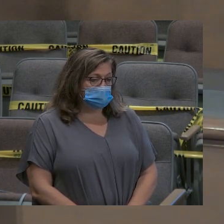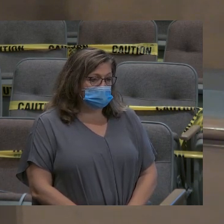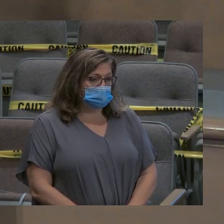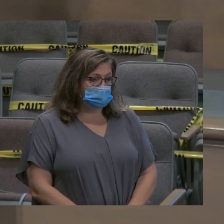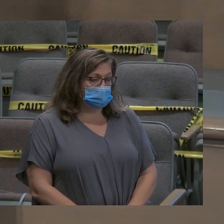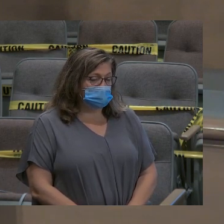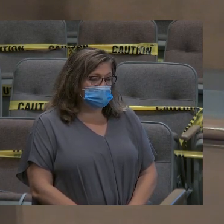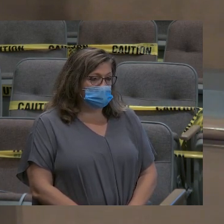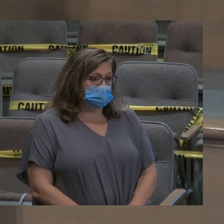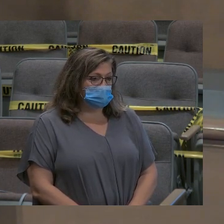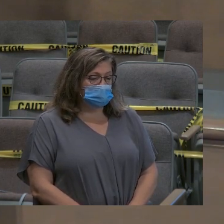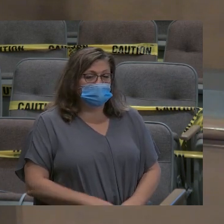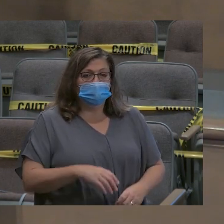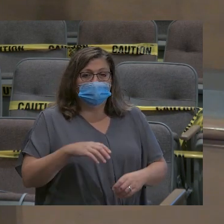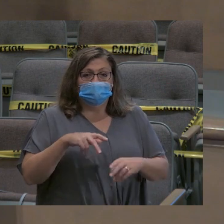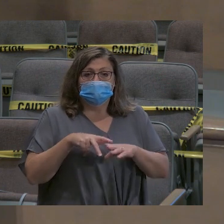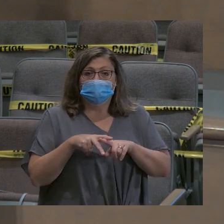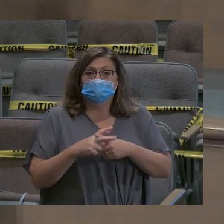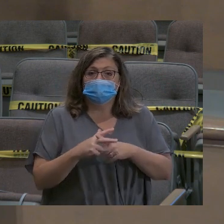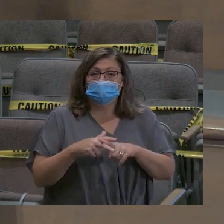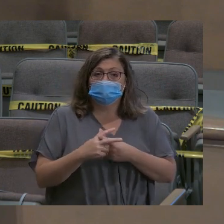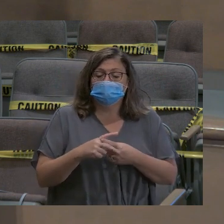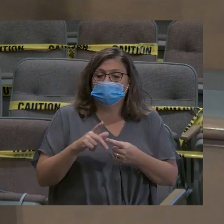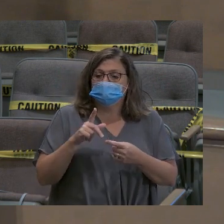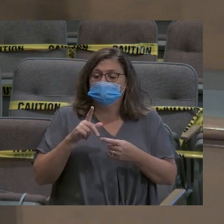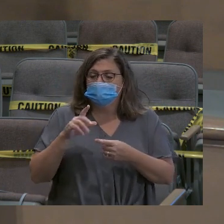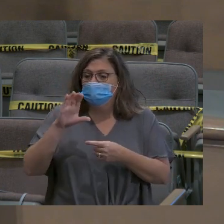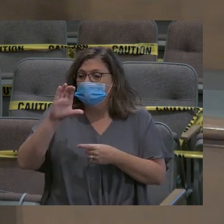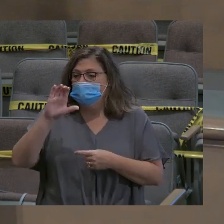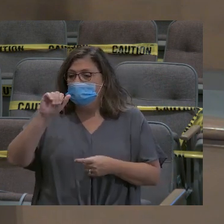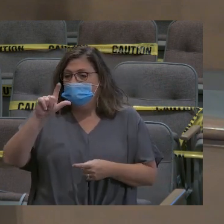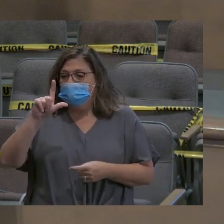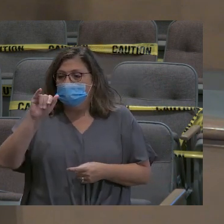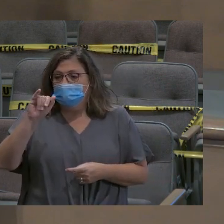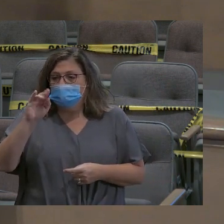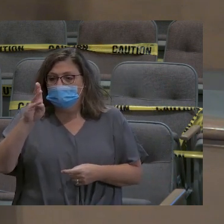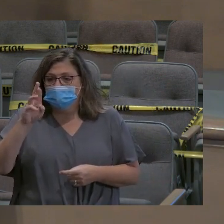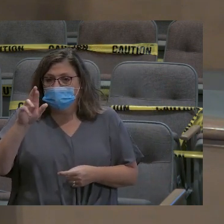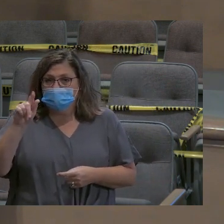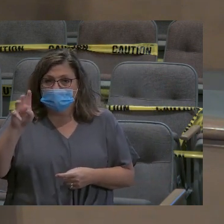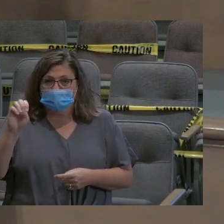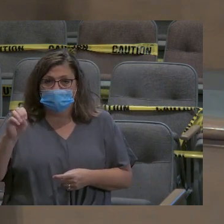continuously, and those are the best tests to have.